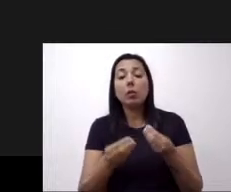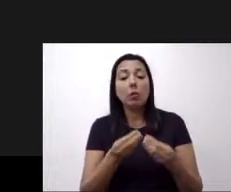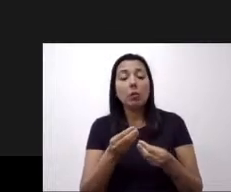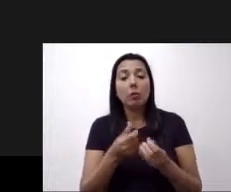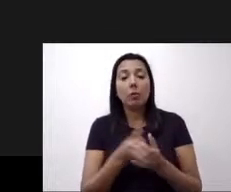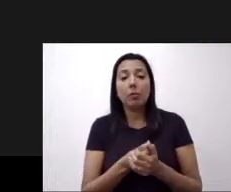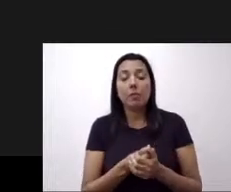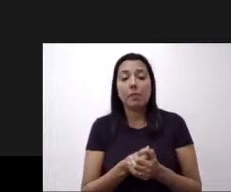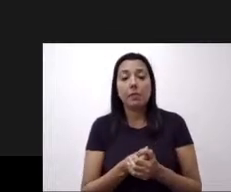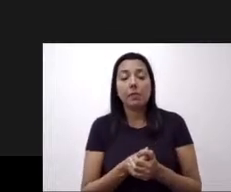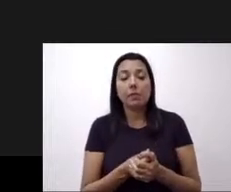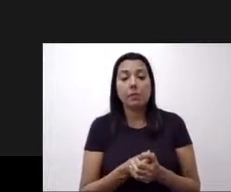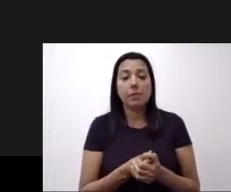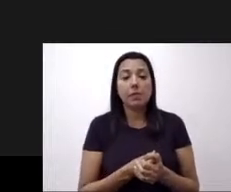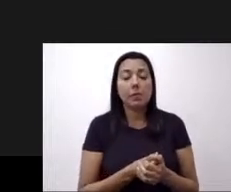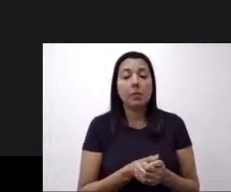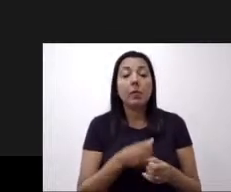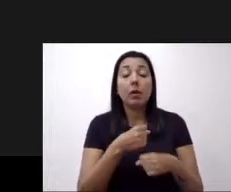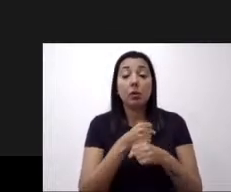2000s.